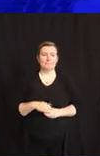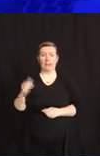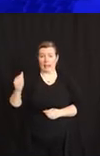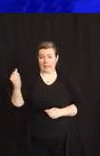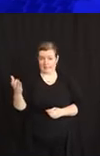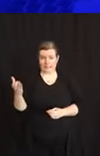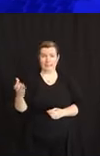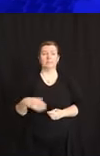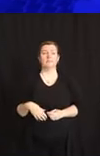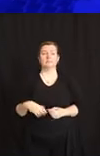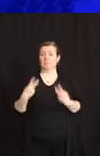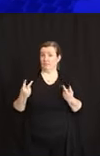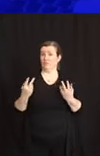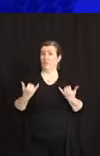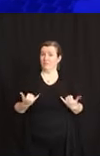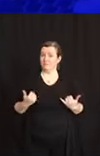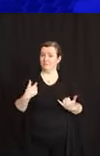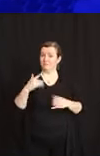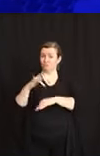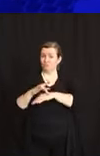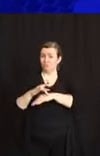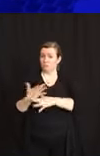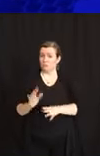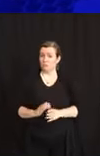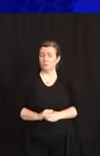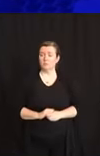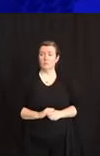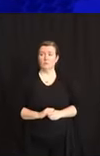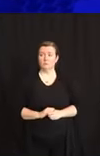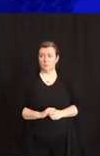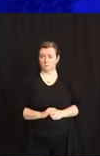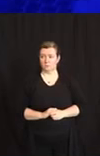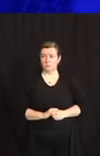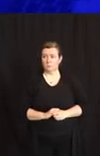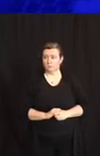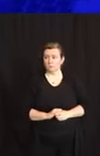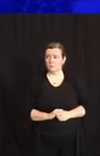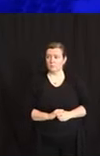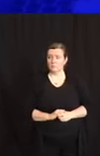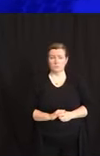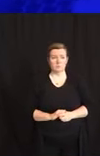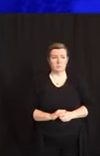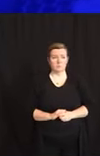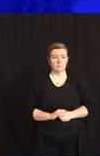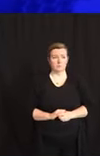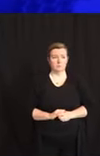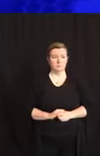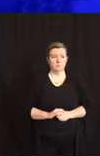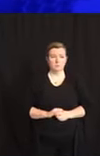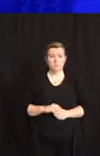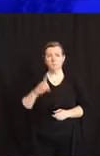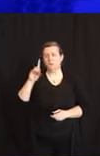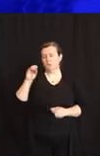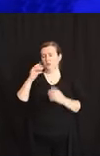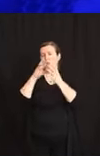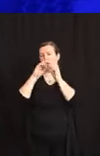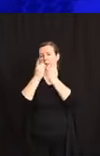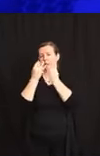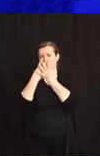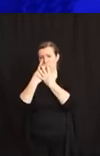not maybe appropriately recognized has been the members from the Department of Corrections under Commissioner Hicks. They have